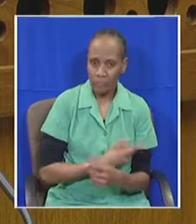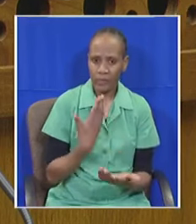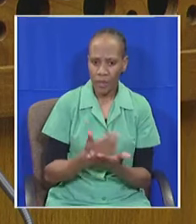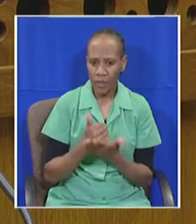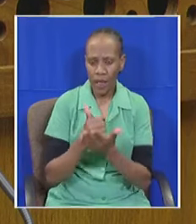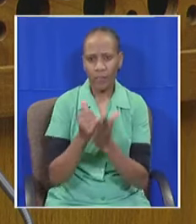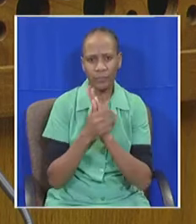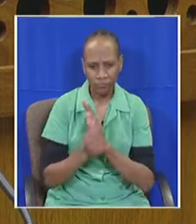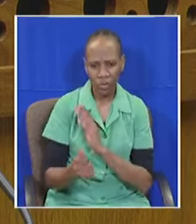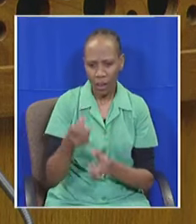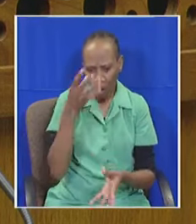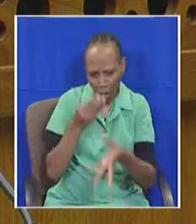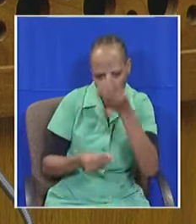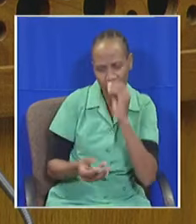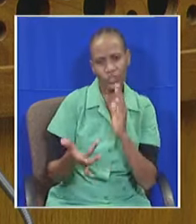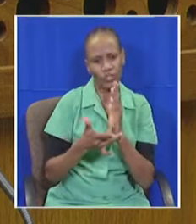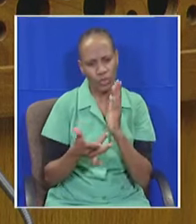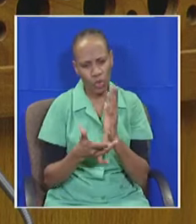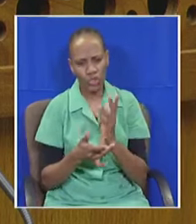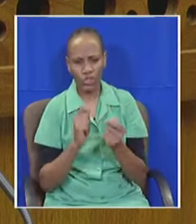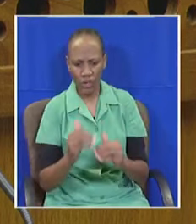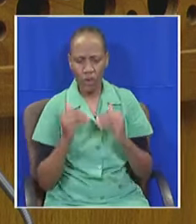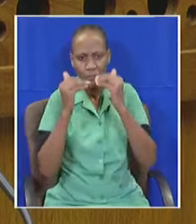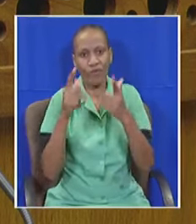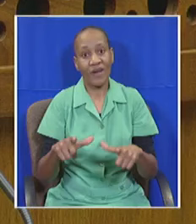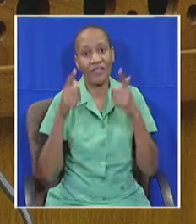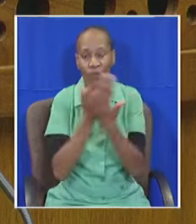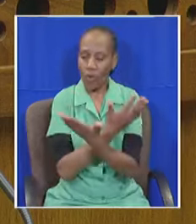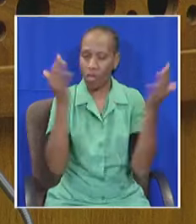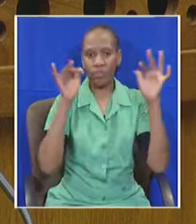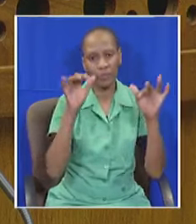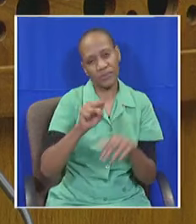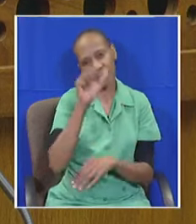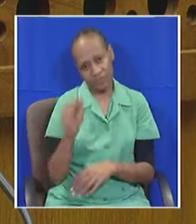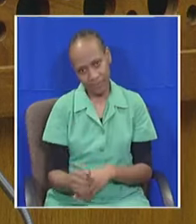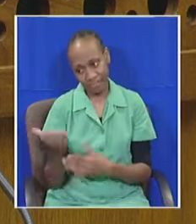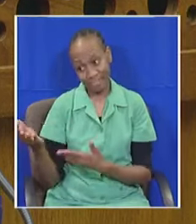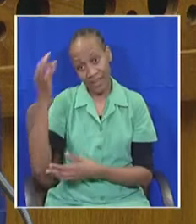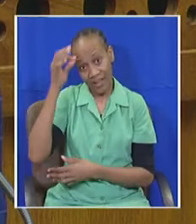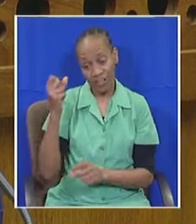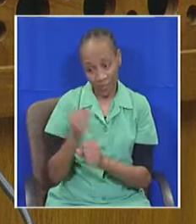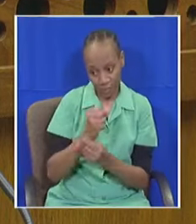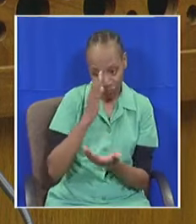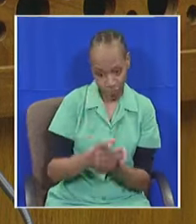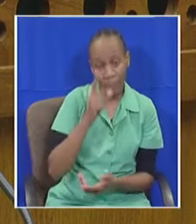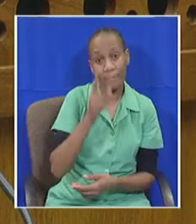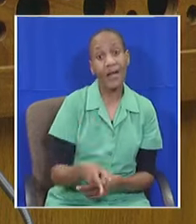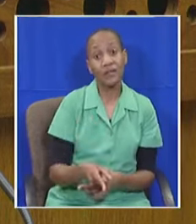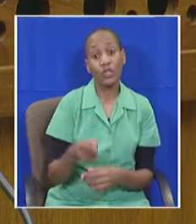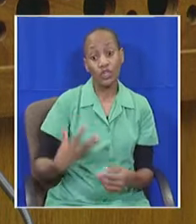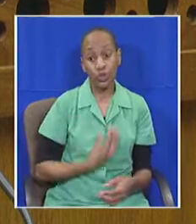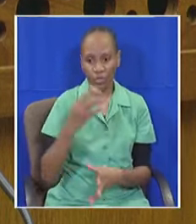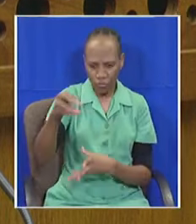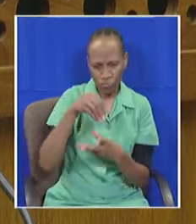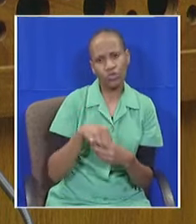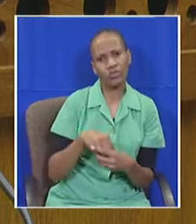potential of these technologies, capacity to improve the lives of South Africans. Our government has to ensure that our people, in particular the youth,